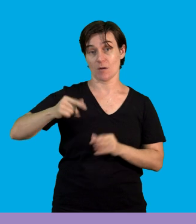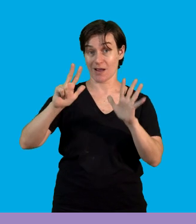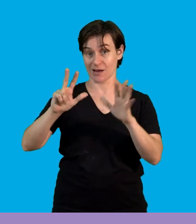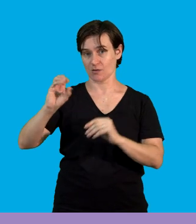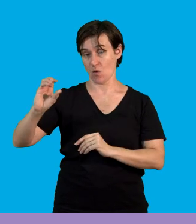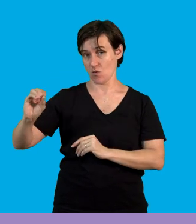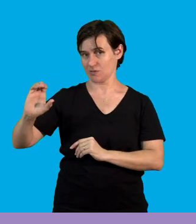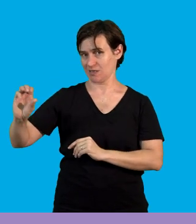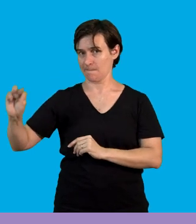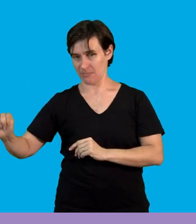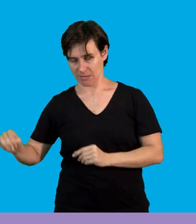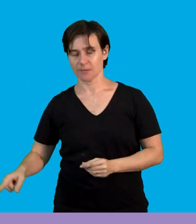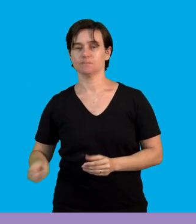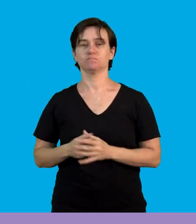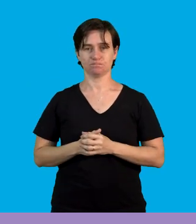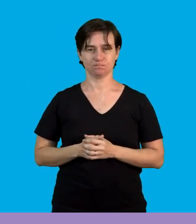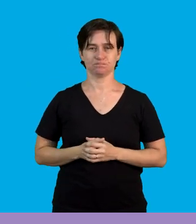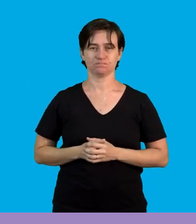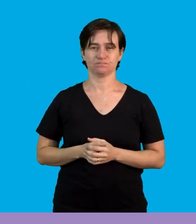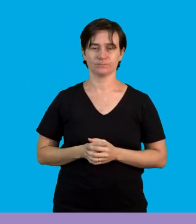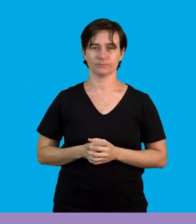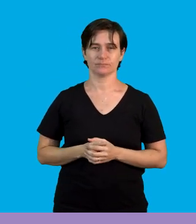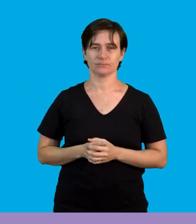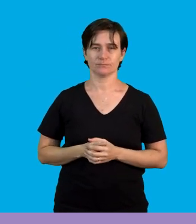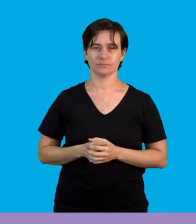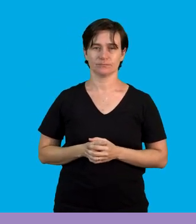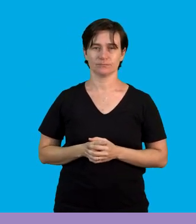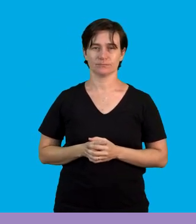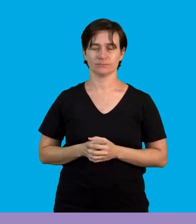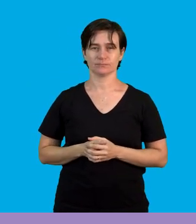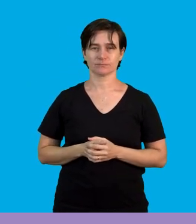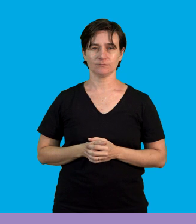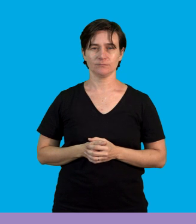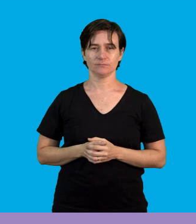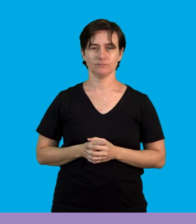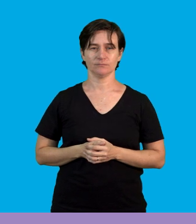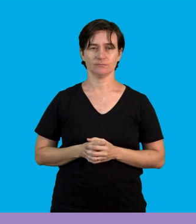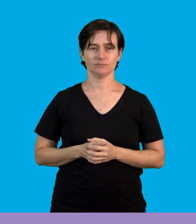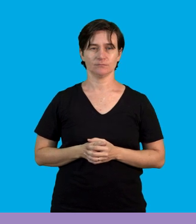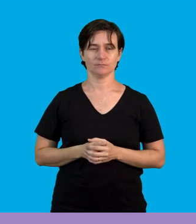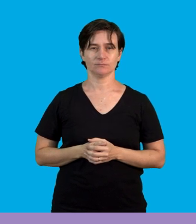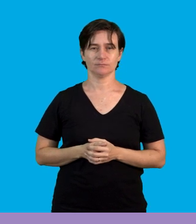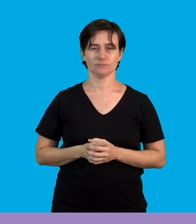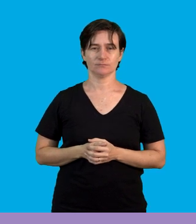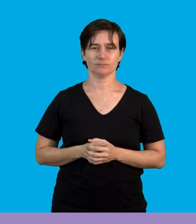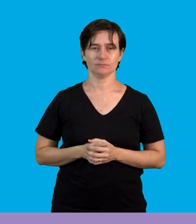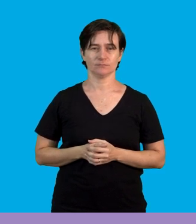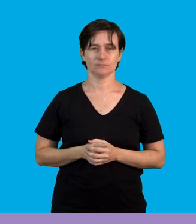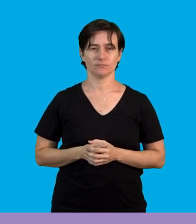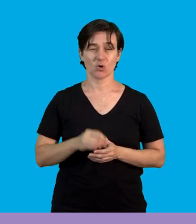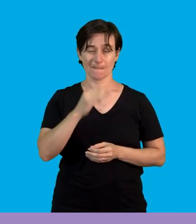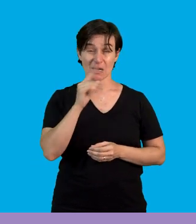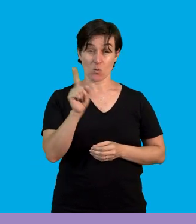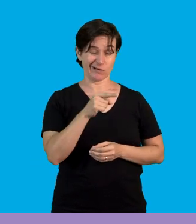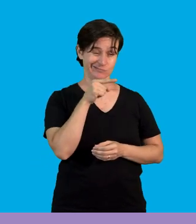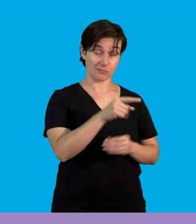So we have added the unit for centimeters as well. And therefore, when you look at that, you'd see that